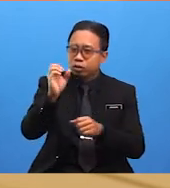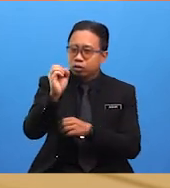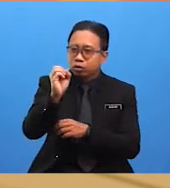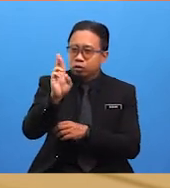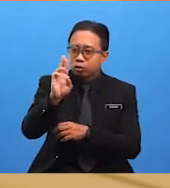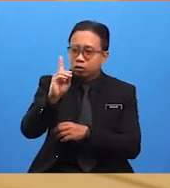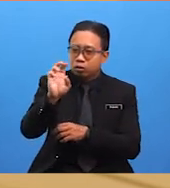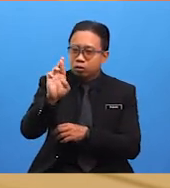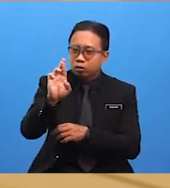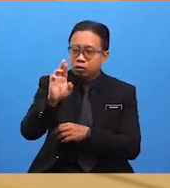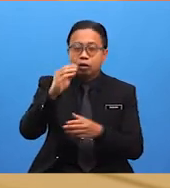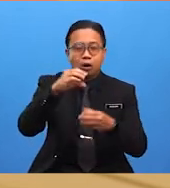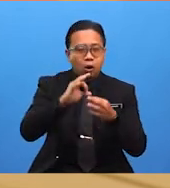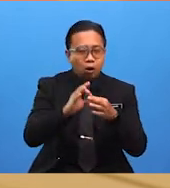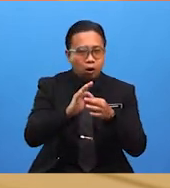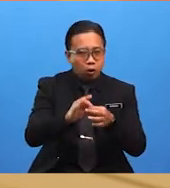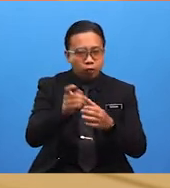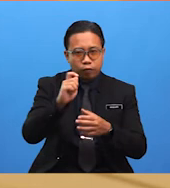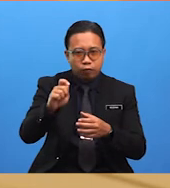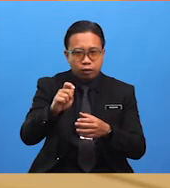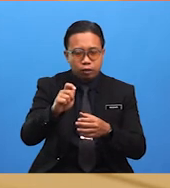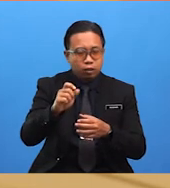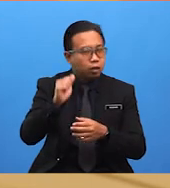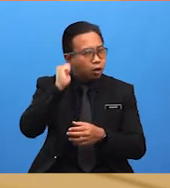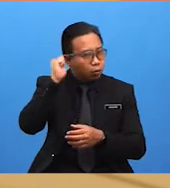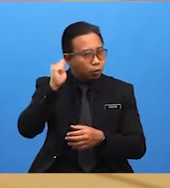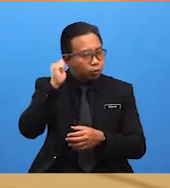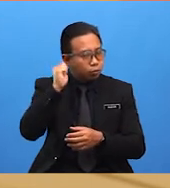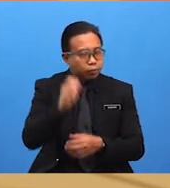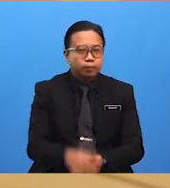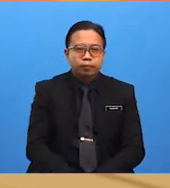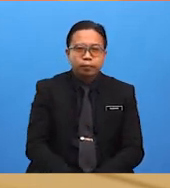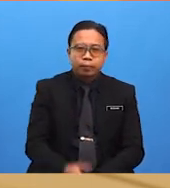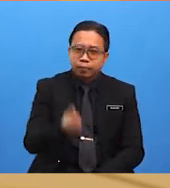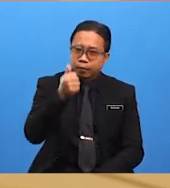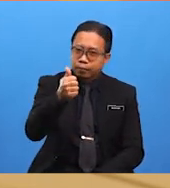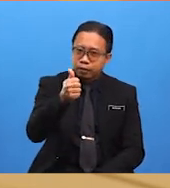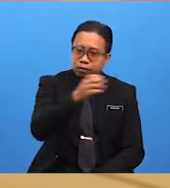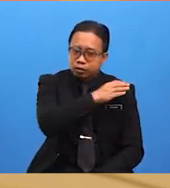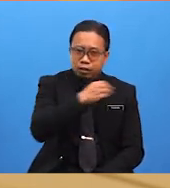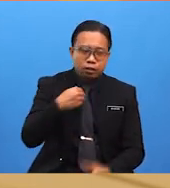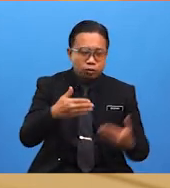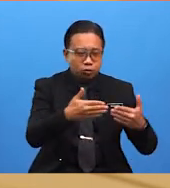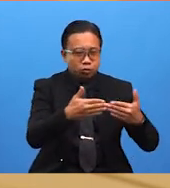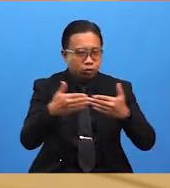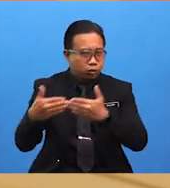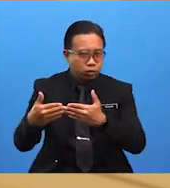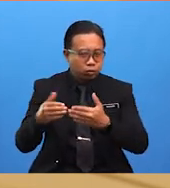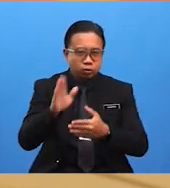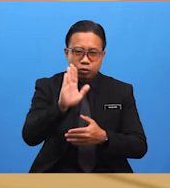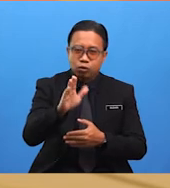the content of the audio. All the best and continue to do